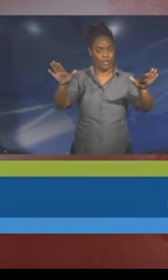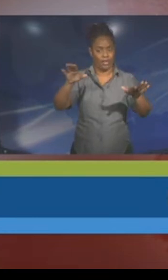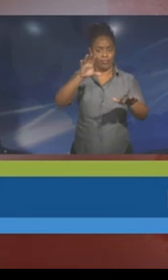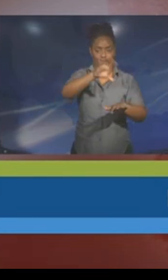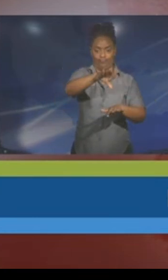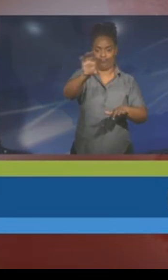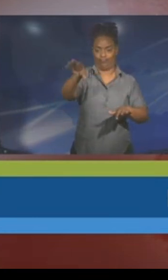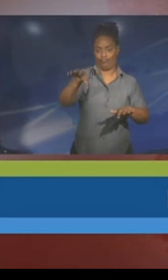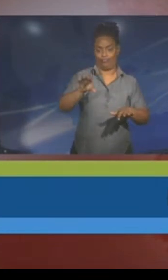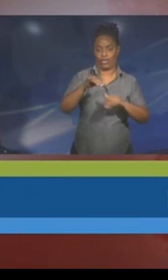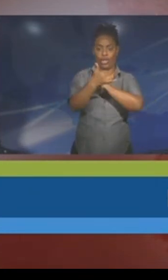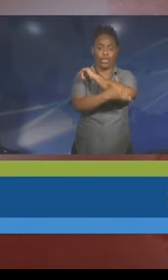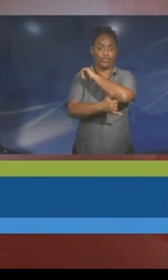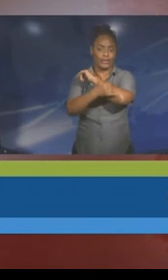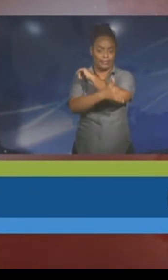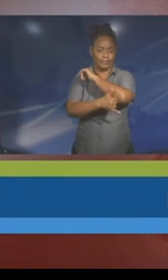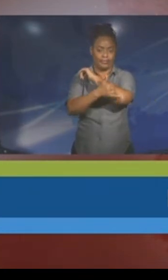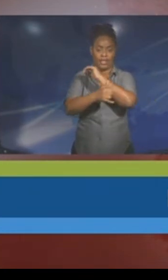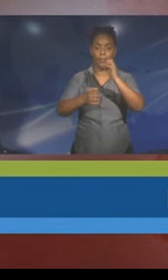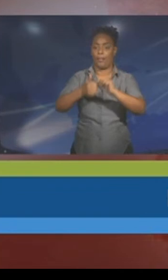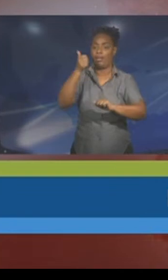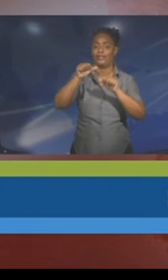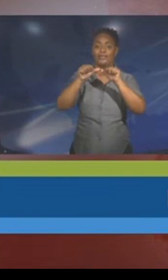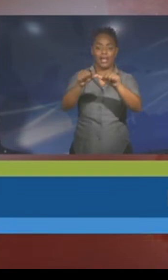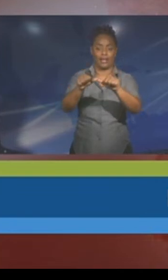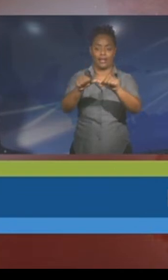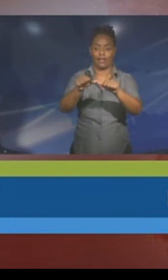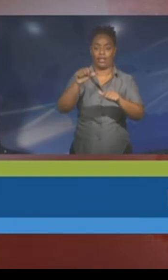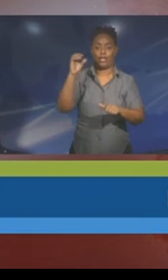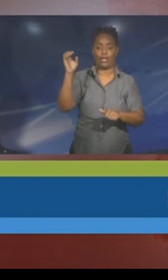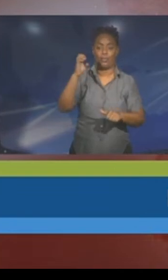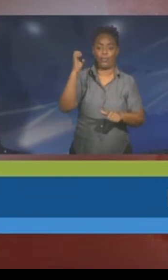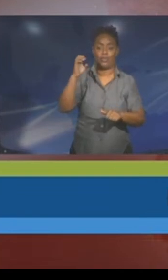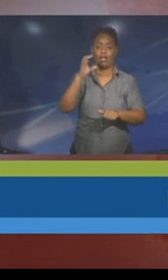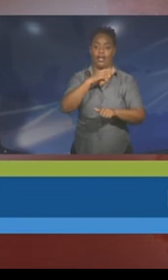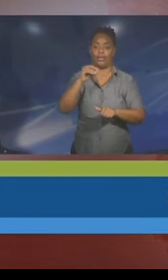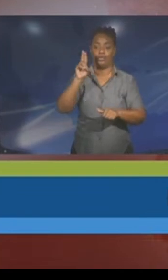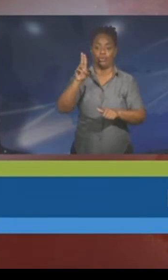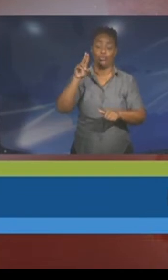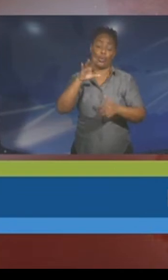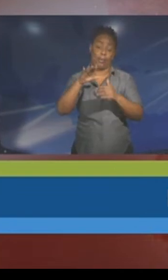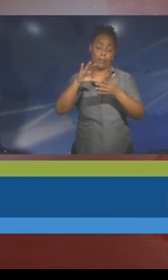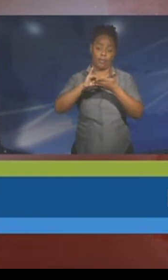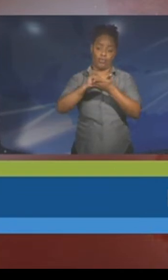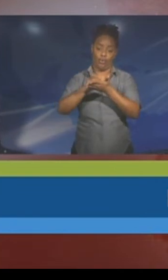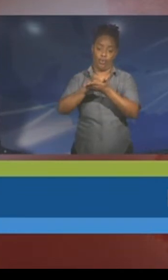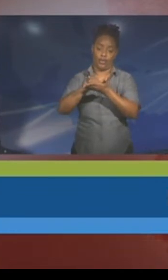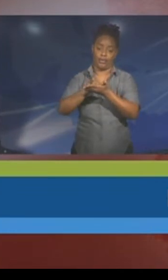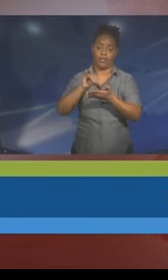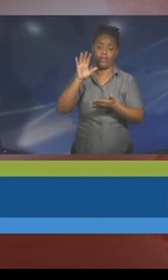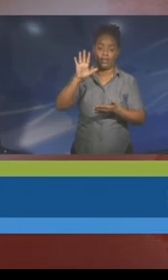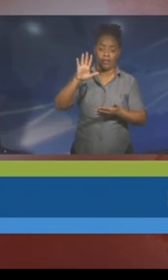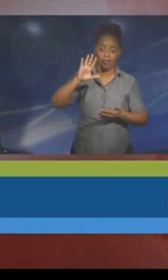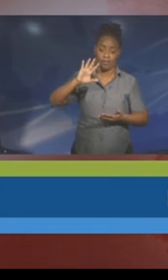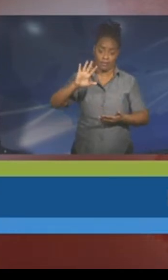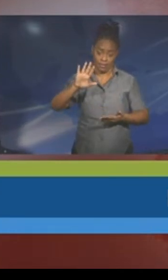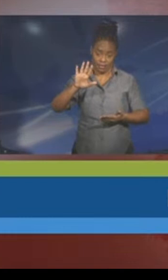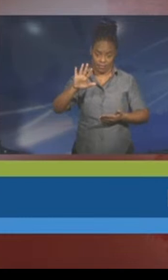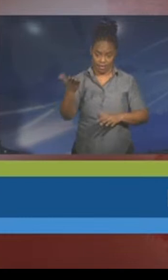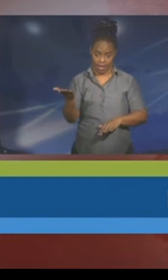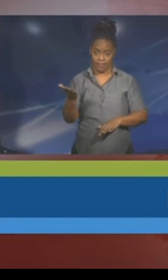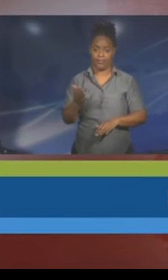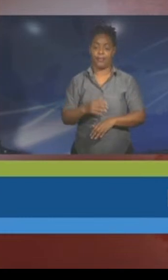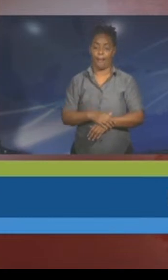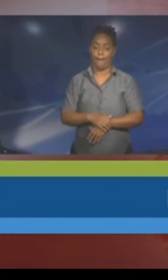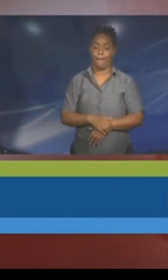world. Majority still in Europe and US. 5 deaths so far, remaining stagnant since last